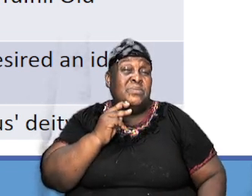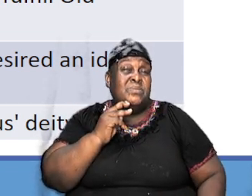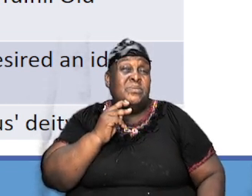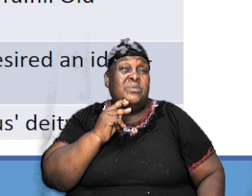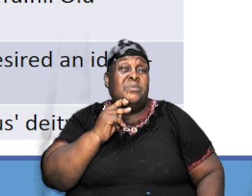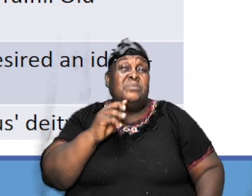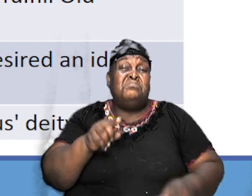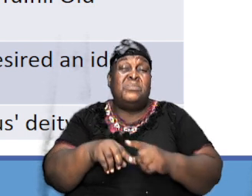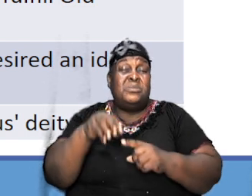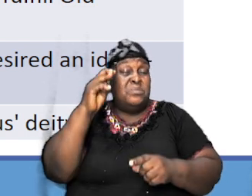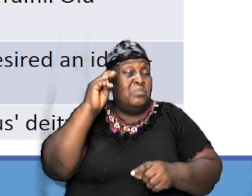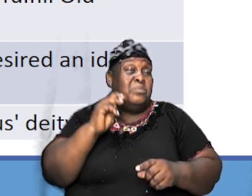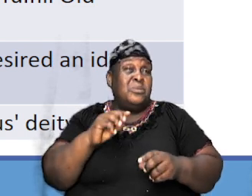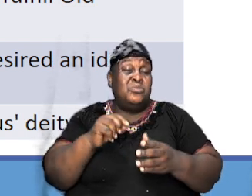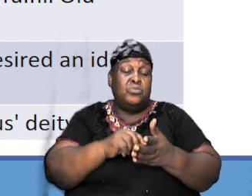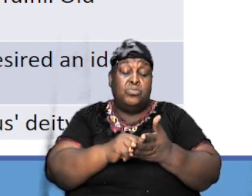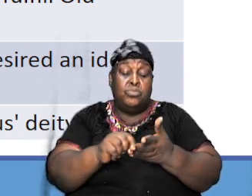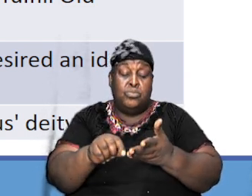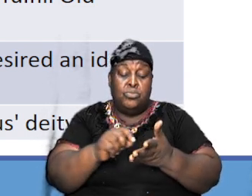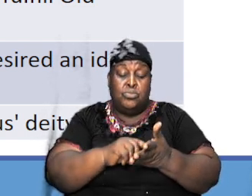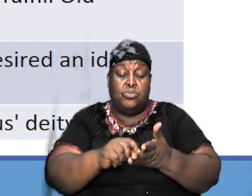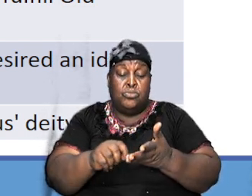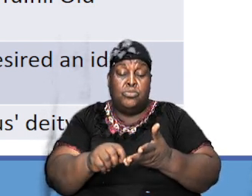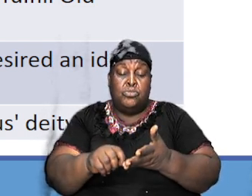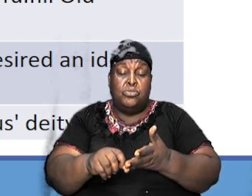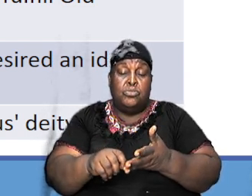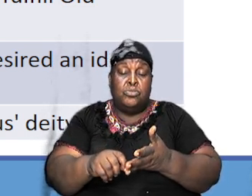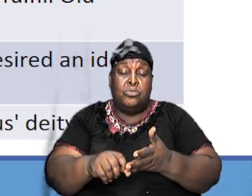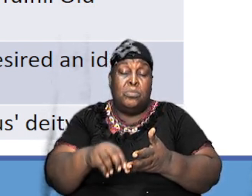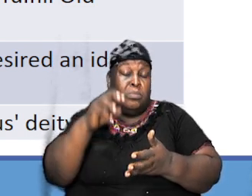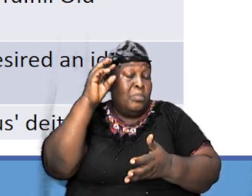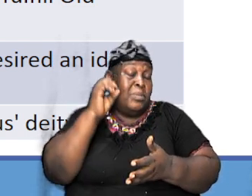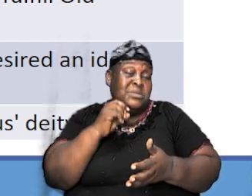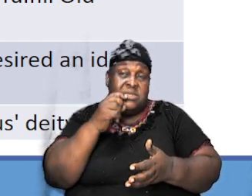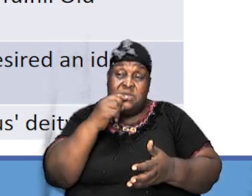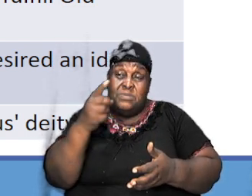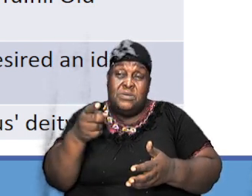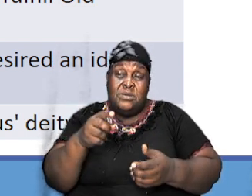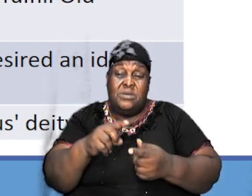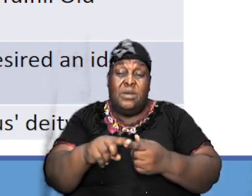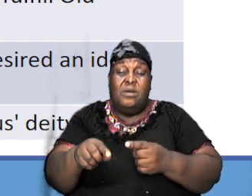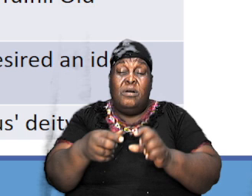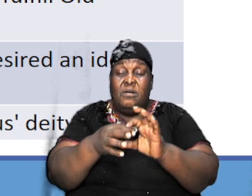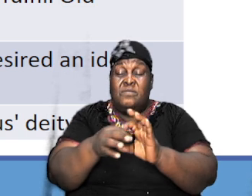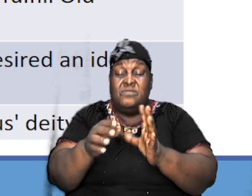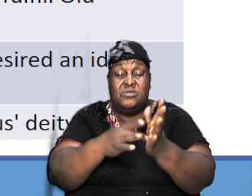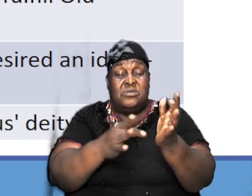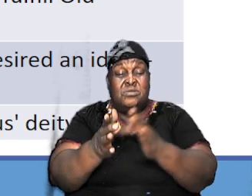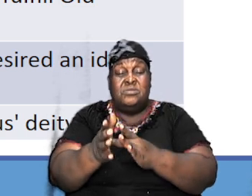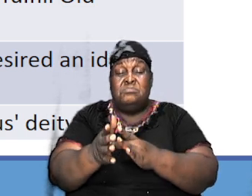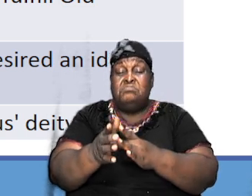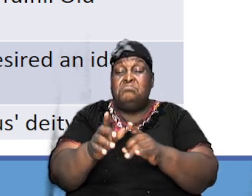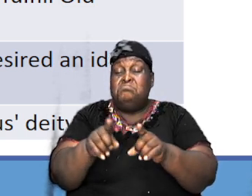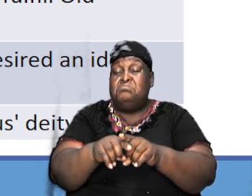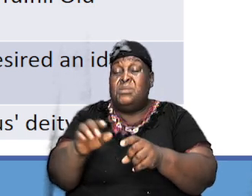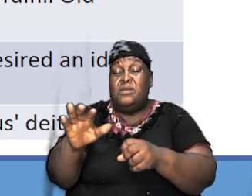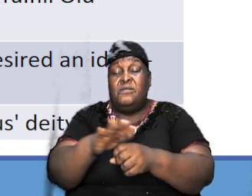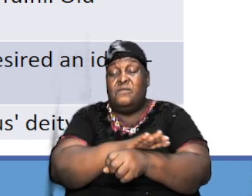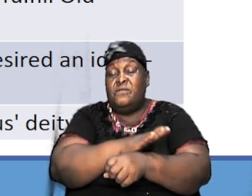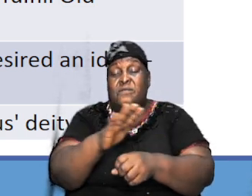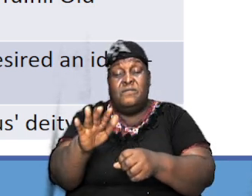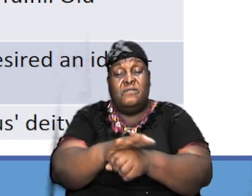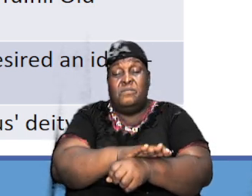Matthew wrote, you will see that he presented Jesus as the fulfillment of these Old